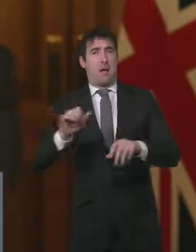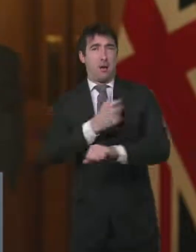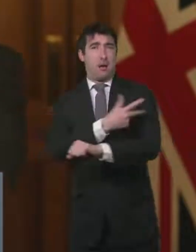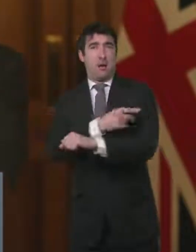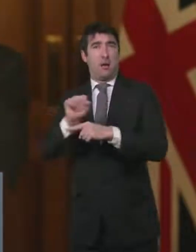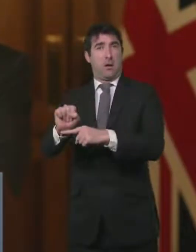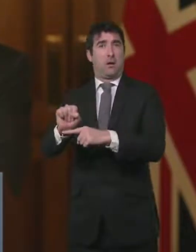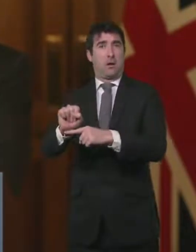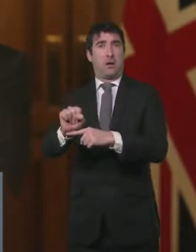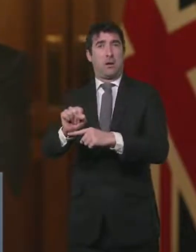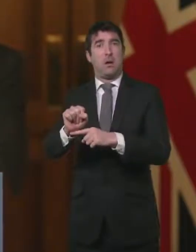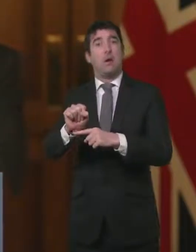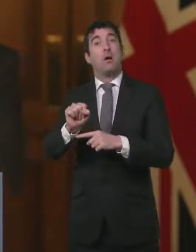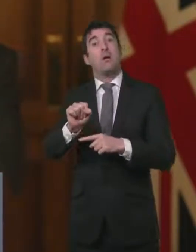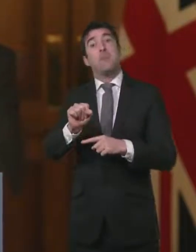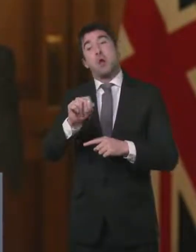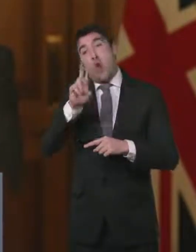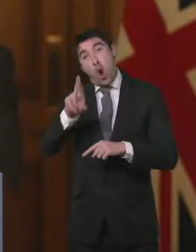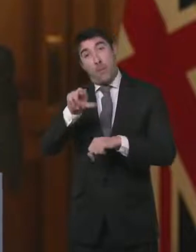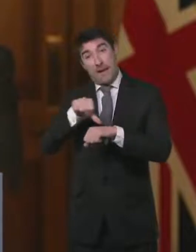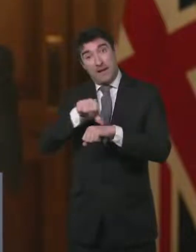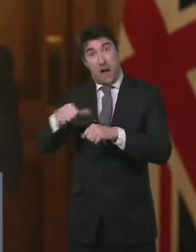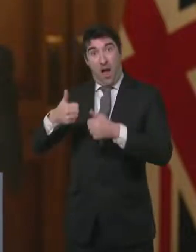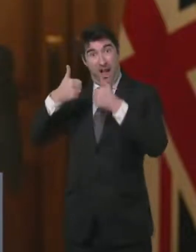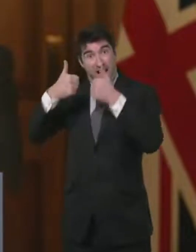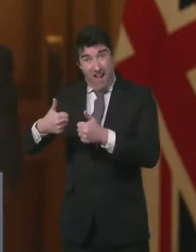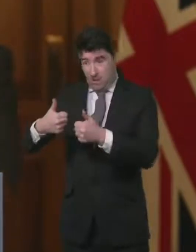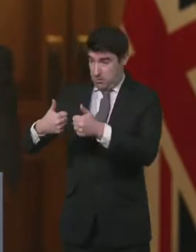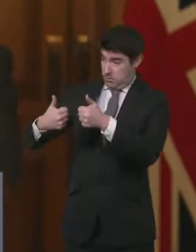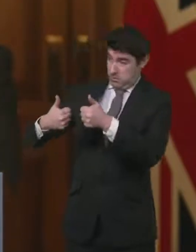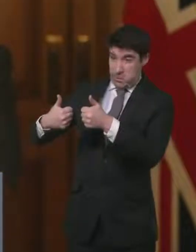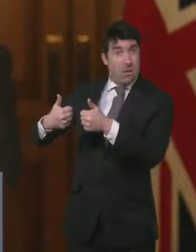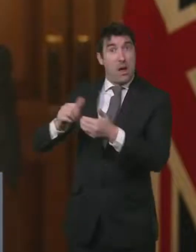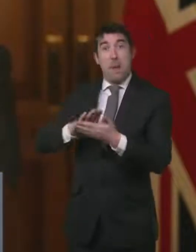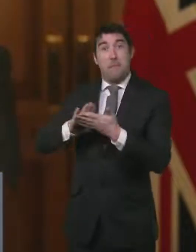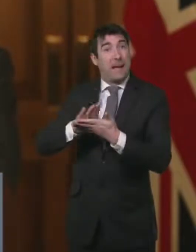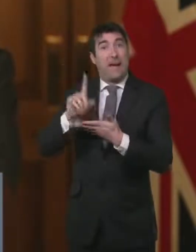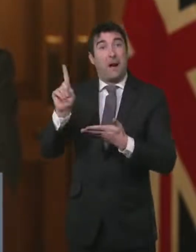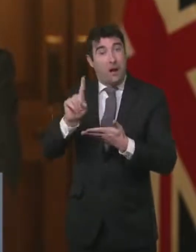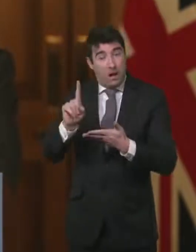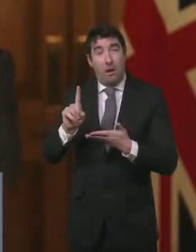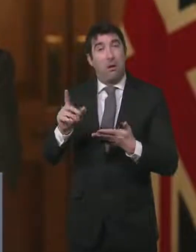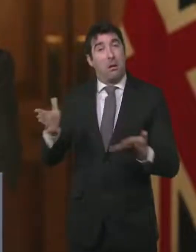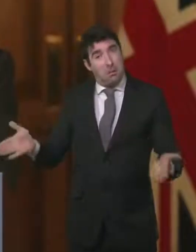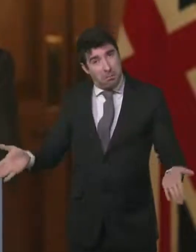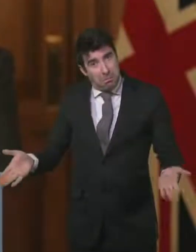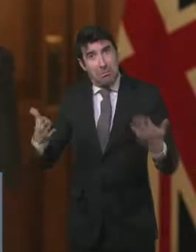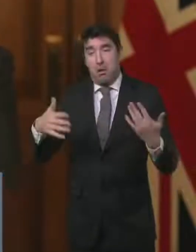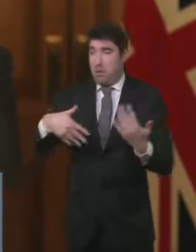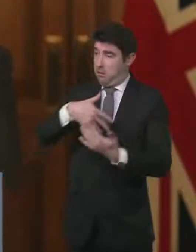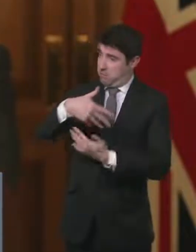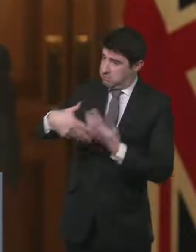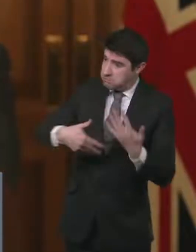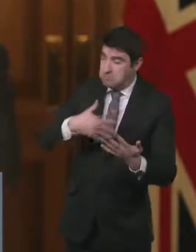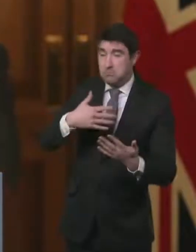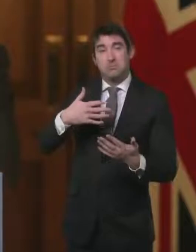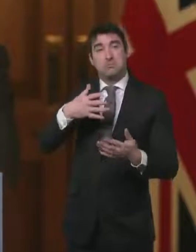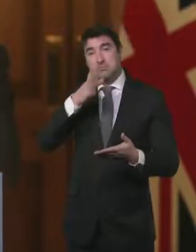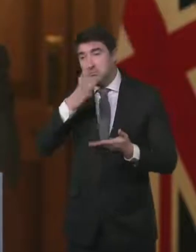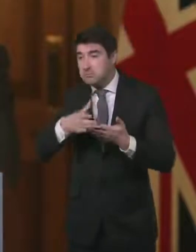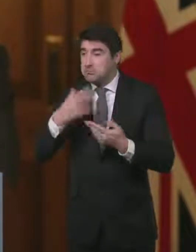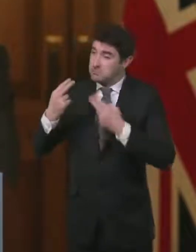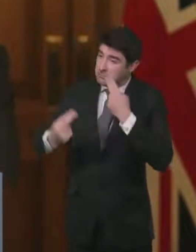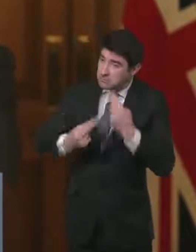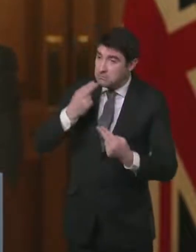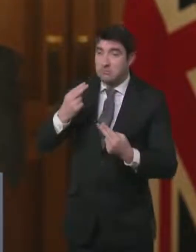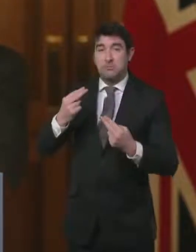beyond NPIs if, as I say, the vaccine rollout program is effective. Yes,